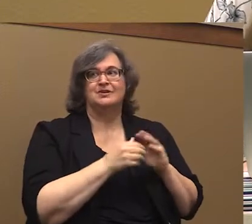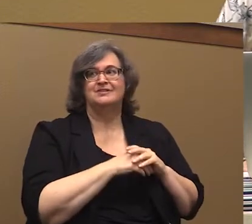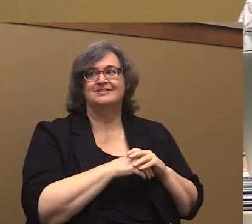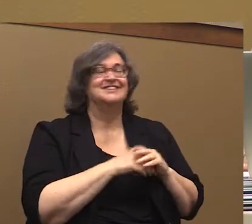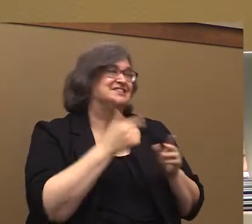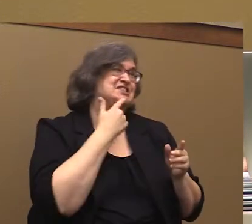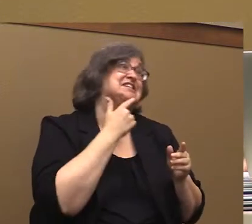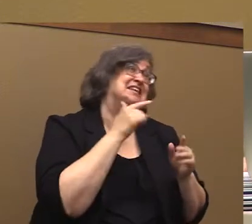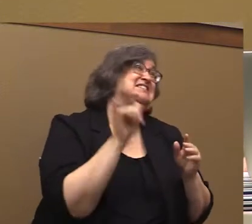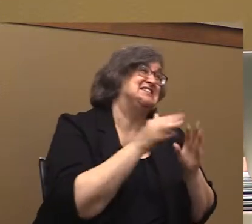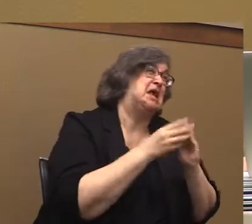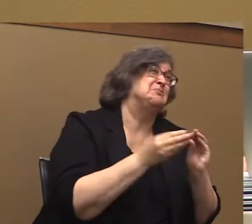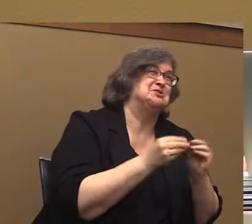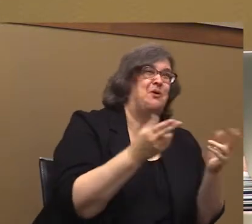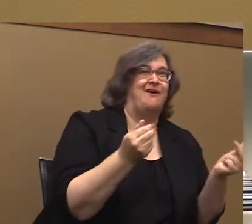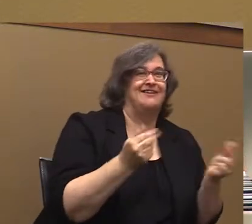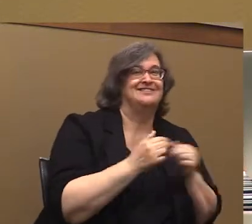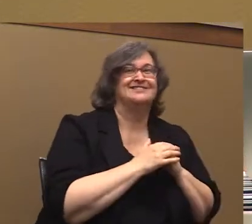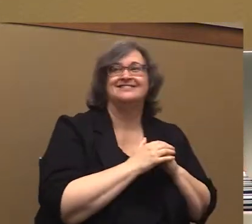said.